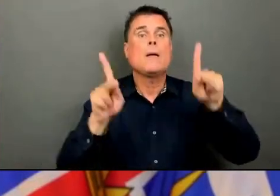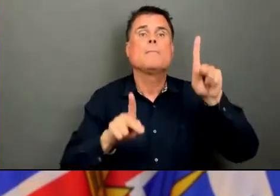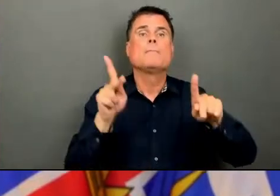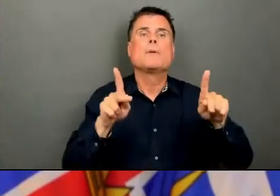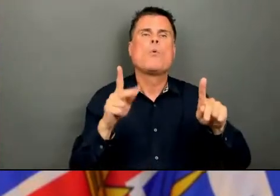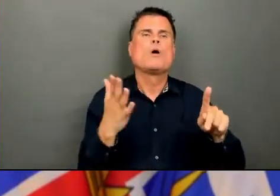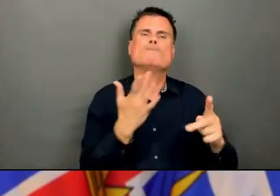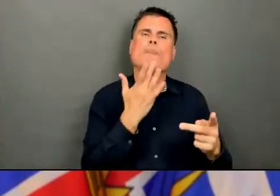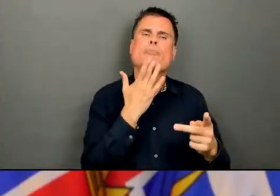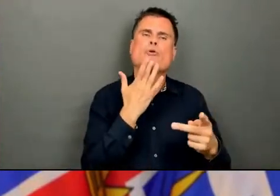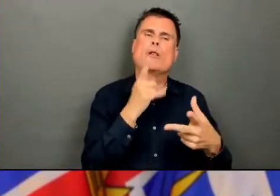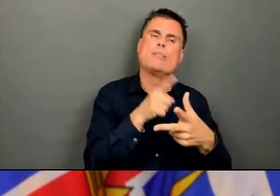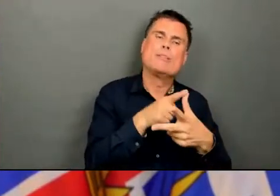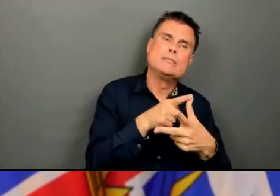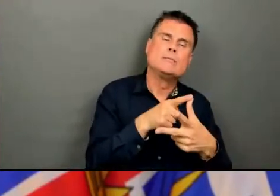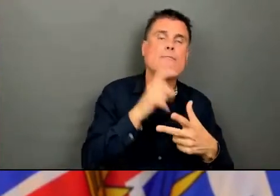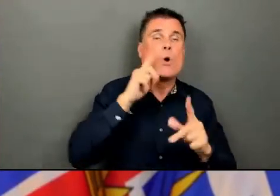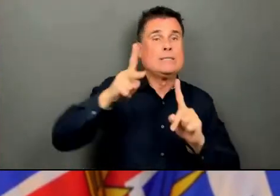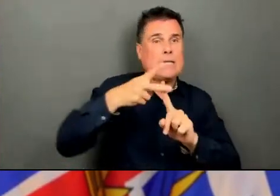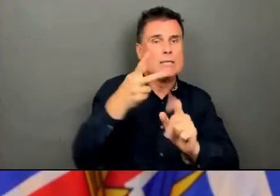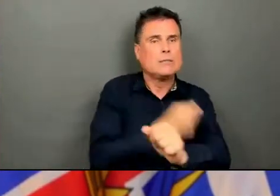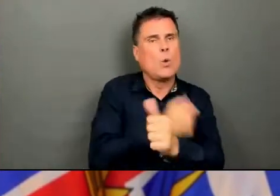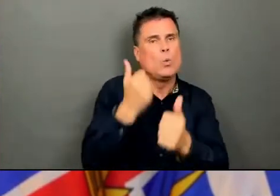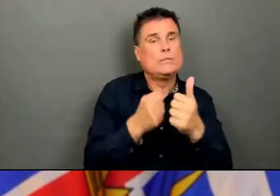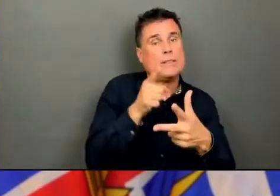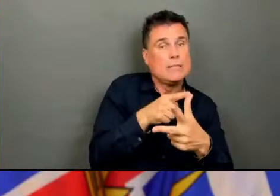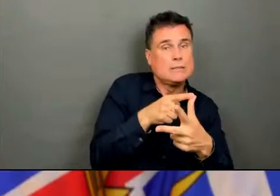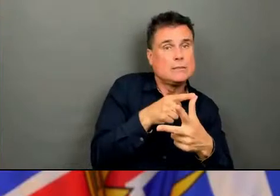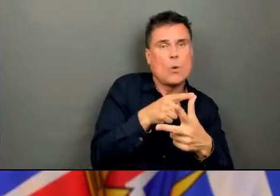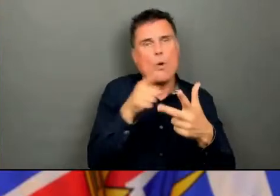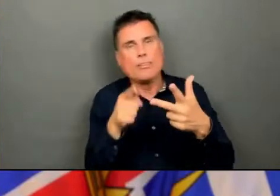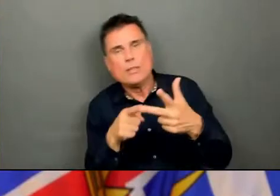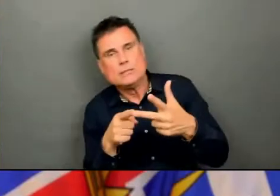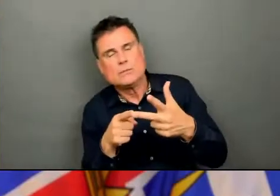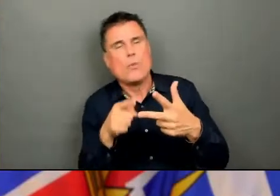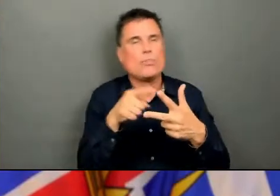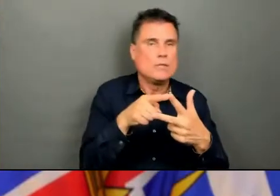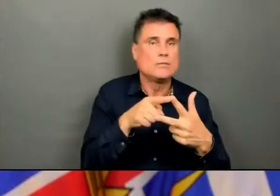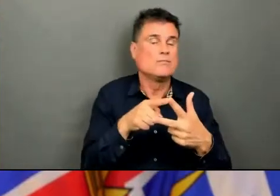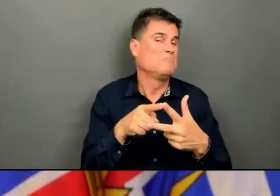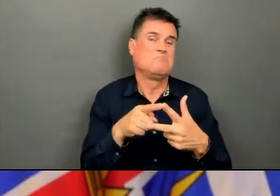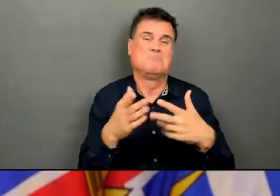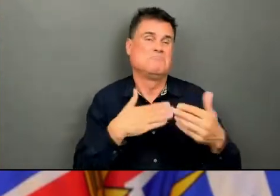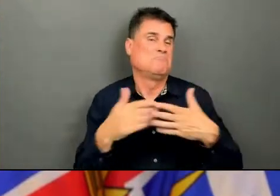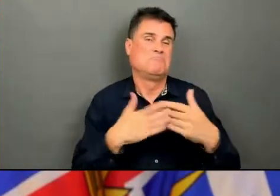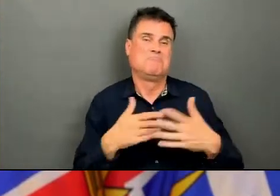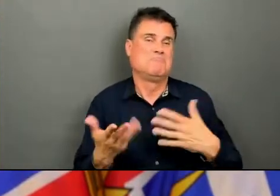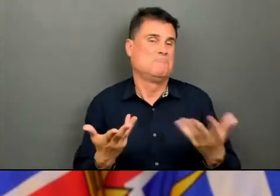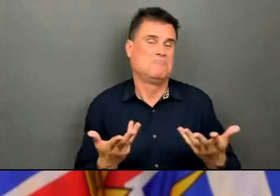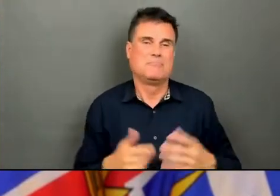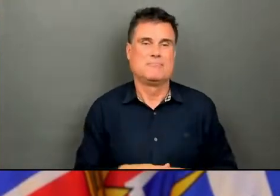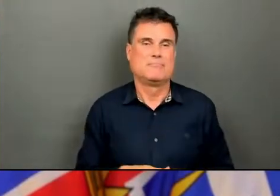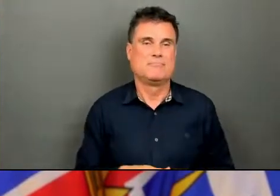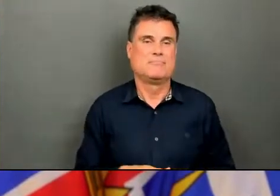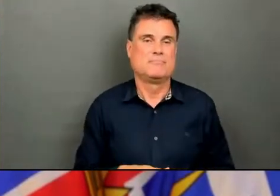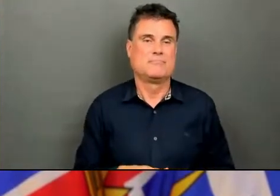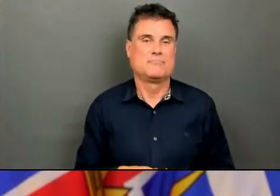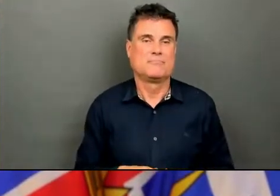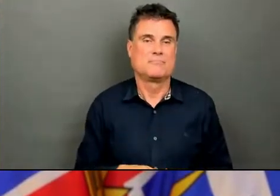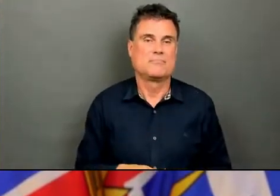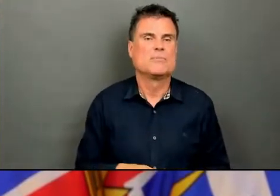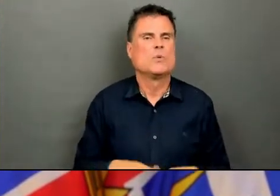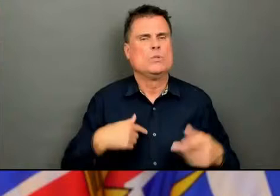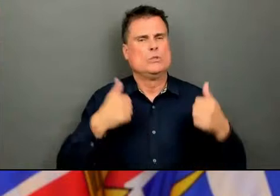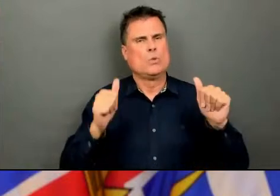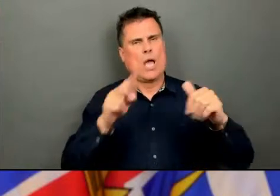dose of AstraZeneca or a Pfizer or Moderna vaccine. And we've been trying to titrate the vaccine that we have coming